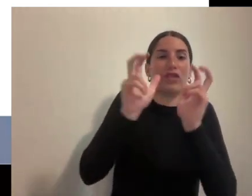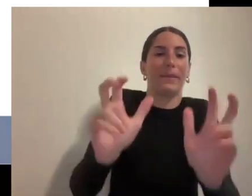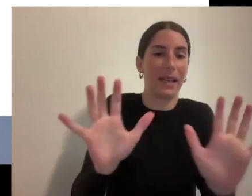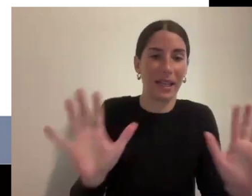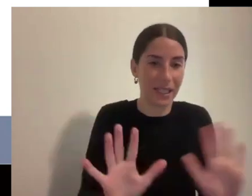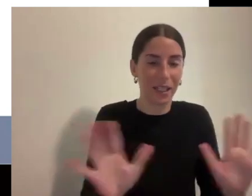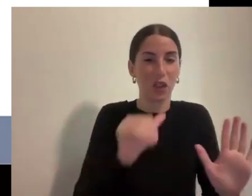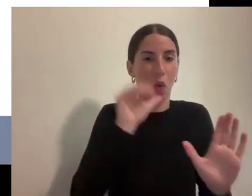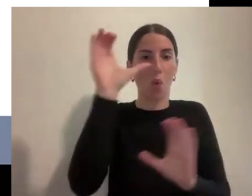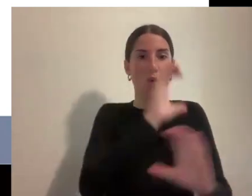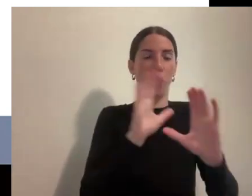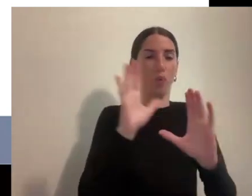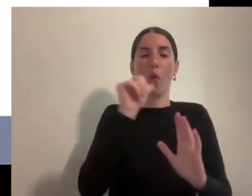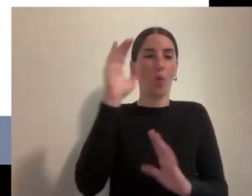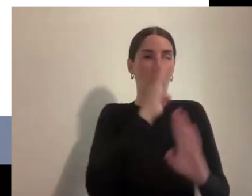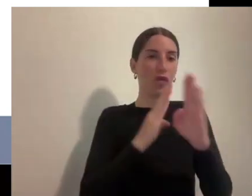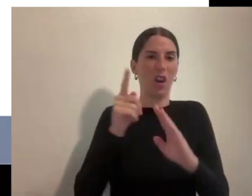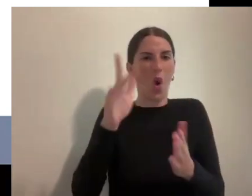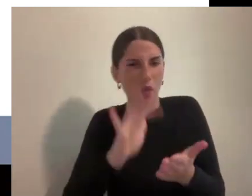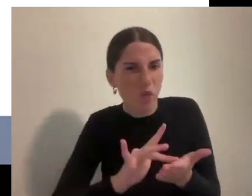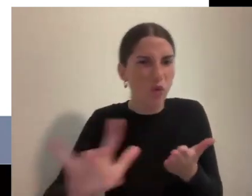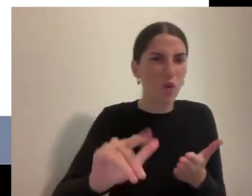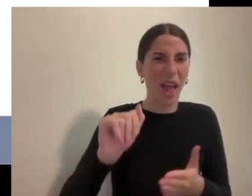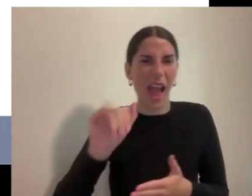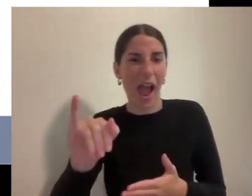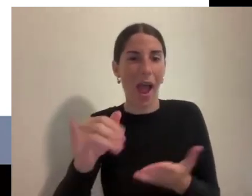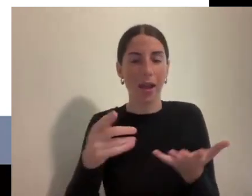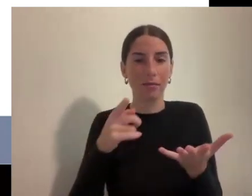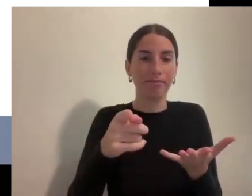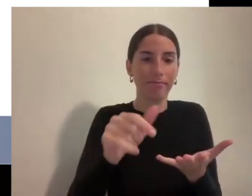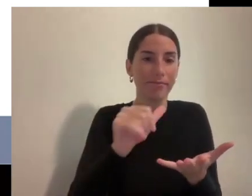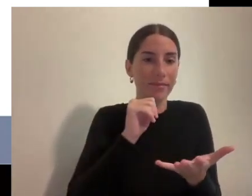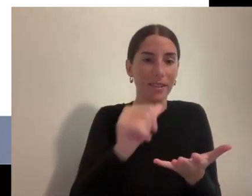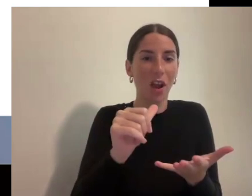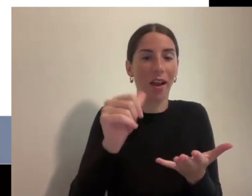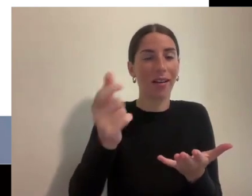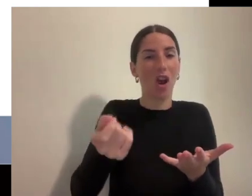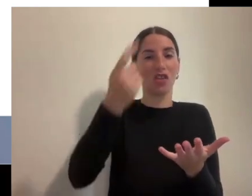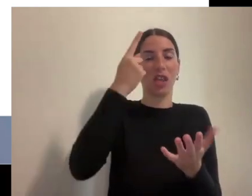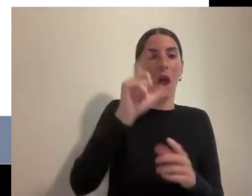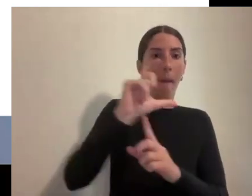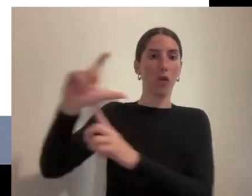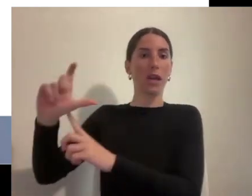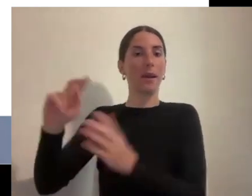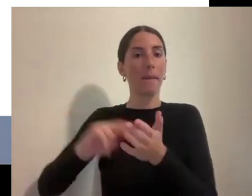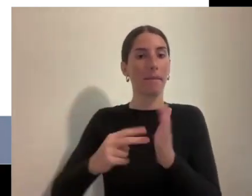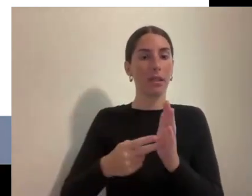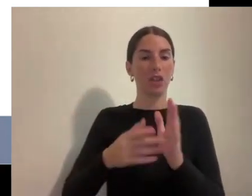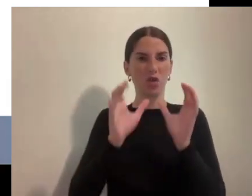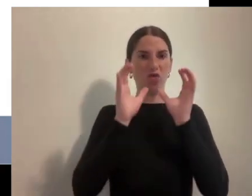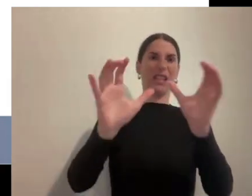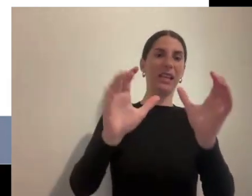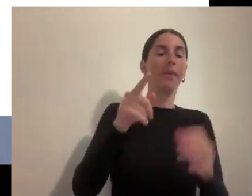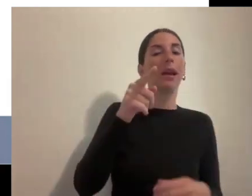that. And don't worry about being rude to the AI because it doesn't interpret uppercase as shouting. It interprets